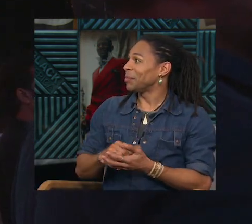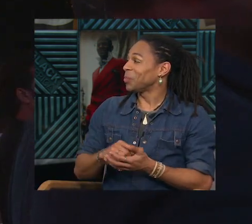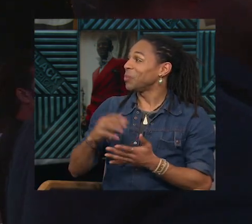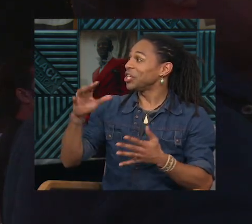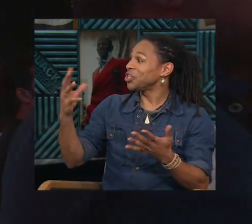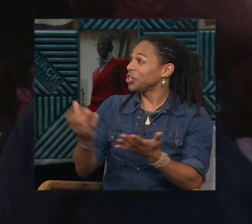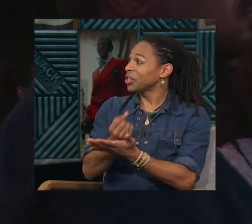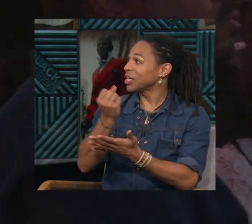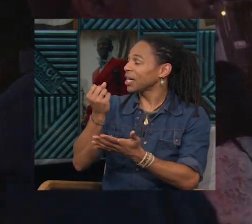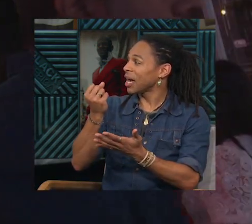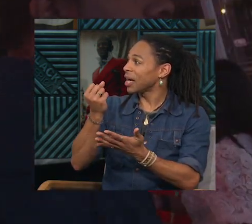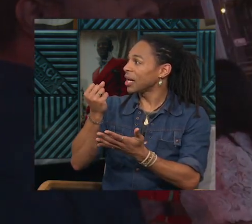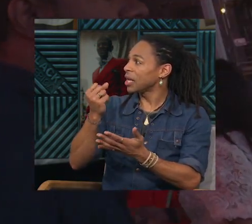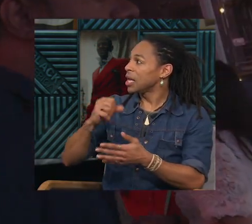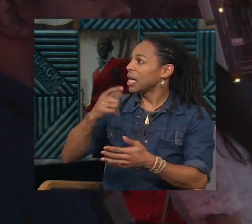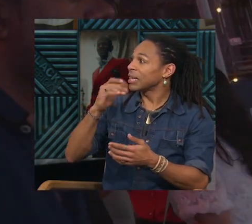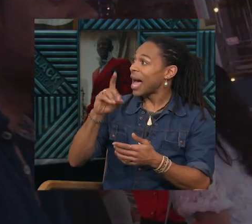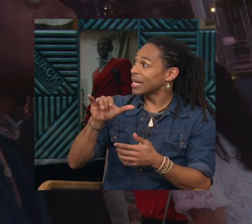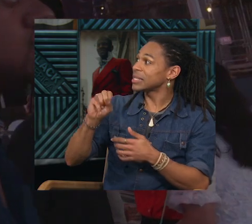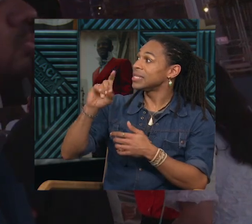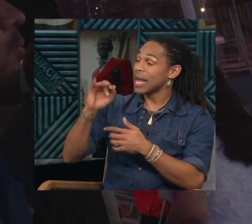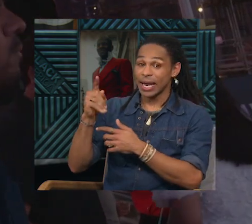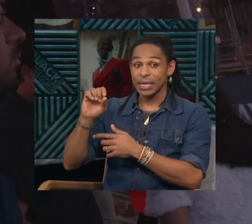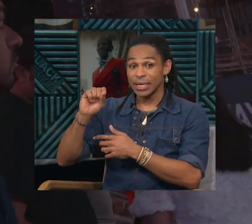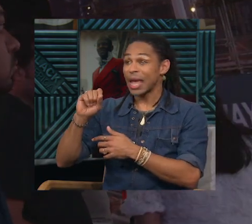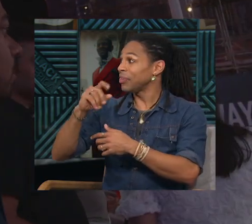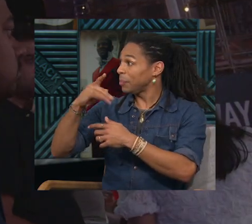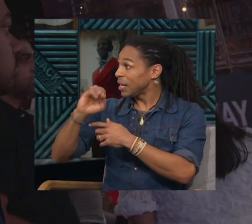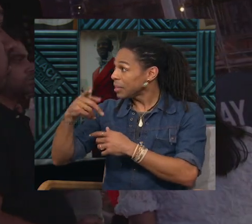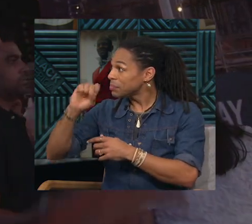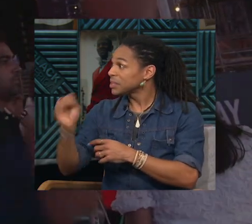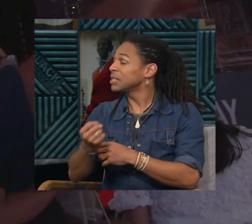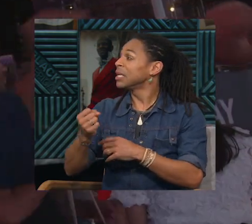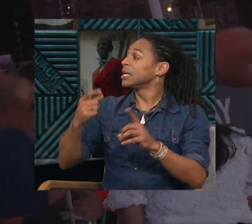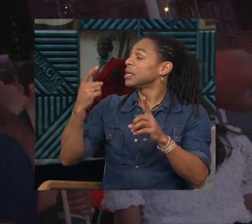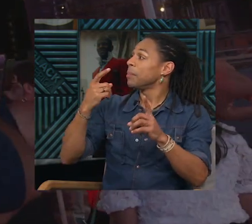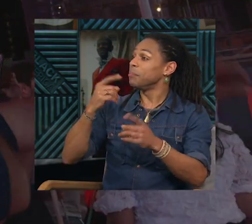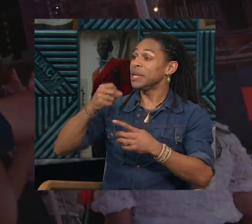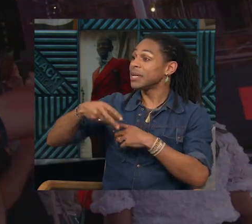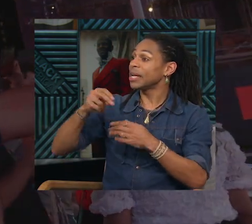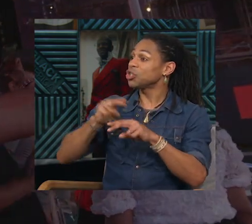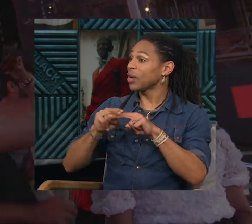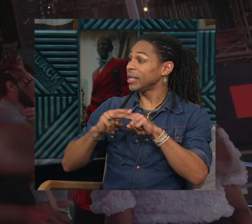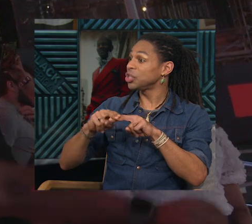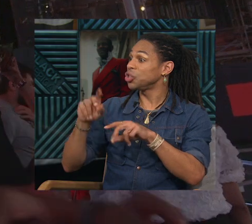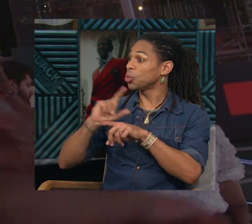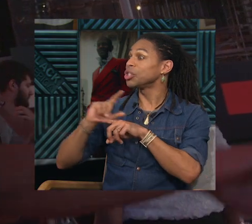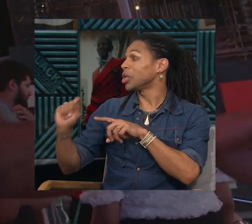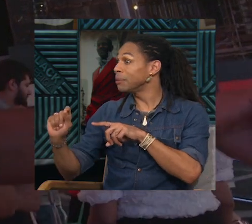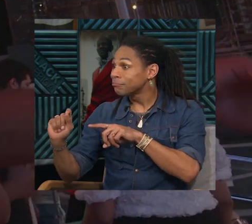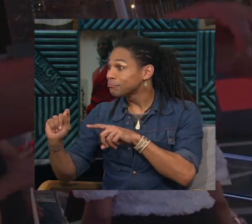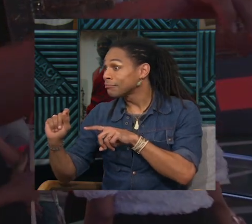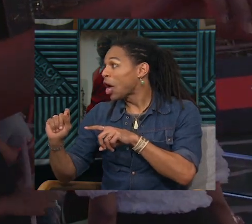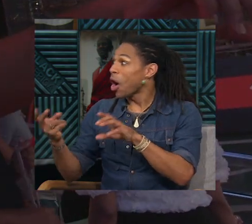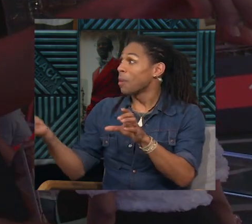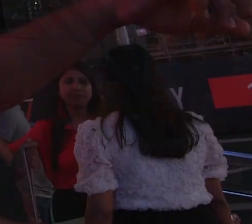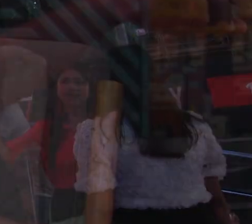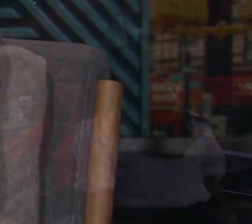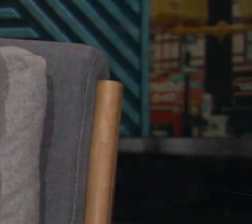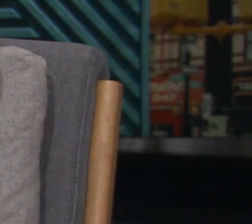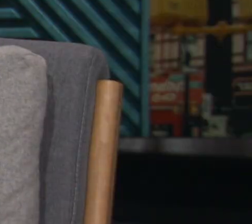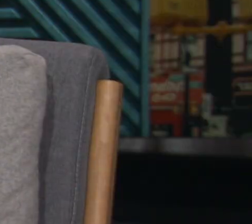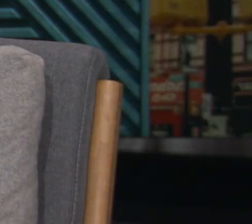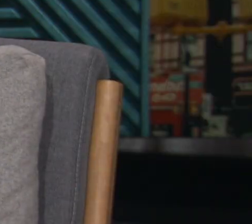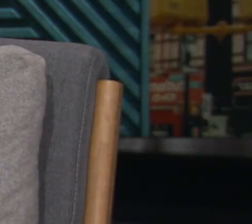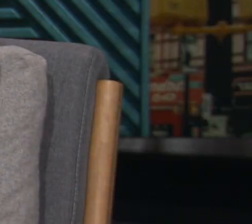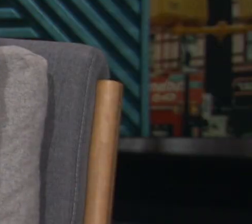And we took Gladys Knight and the Pips' Midnight Train to Georgia. Both